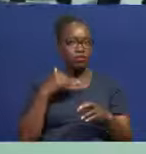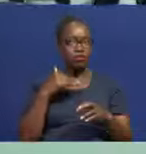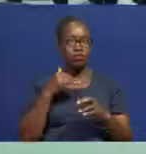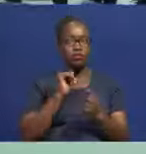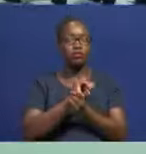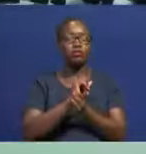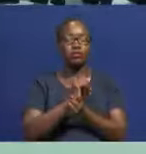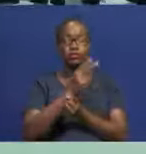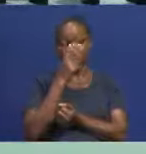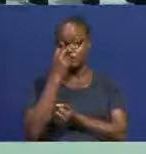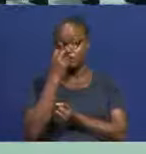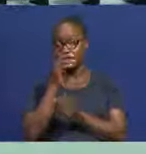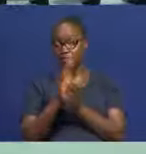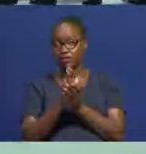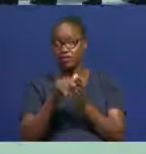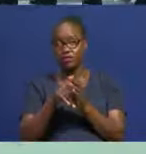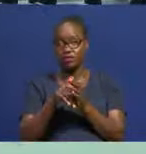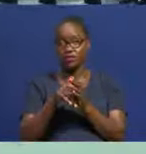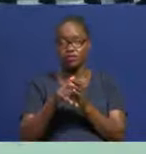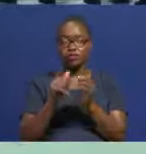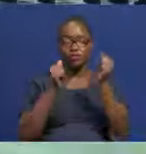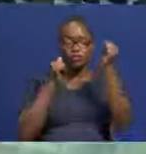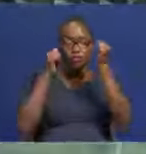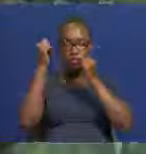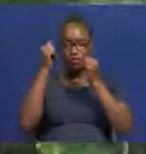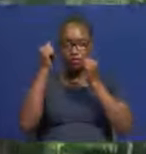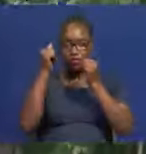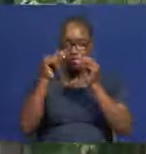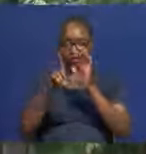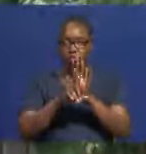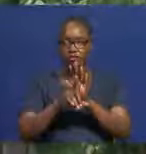apprehend suspects within military jurisdiction.